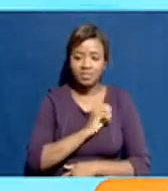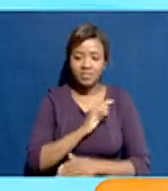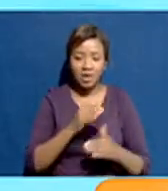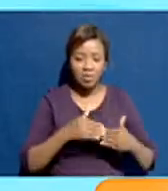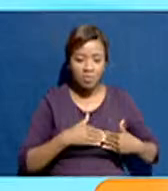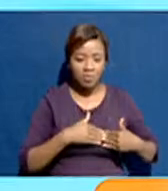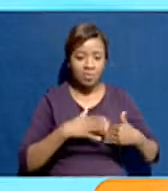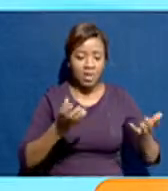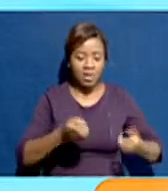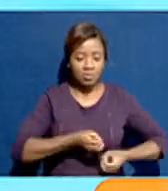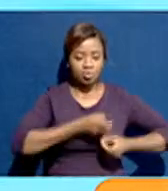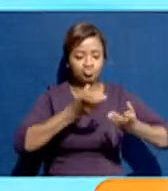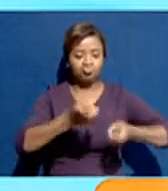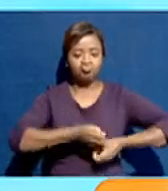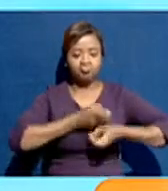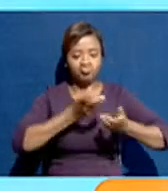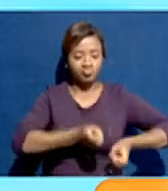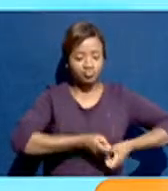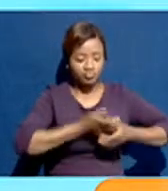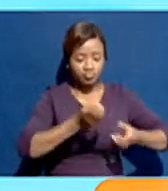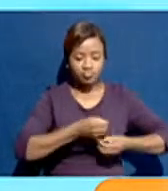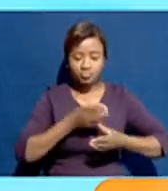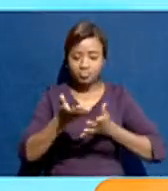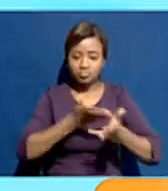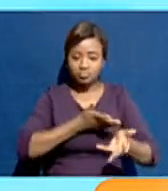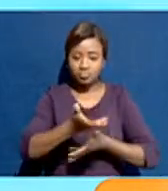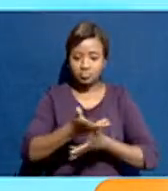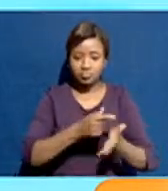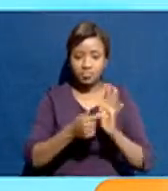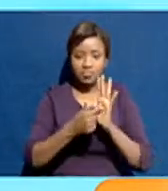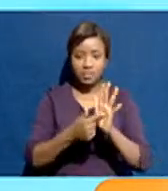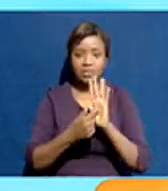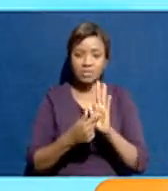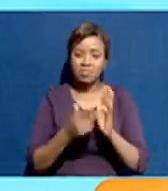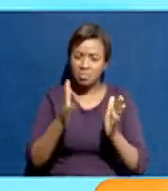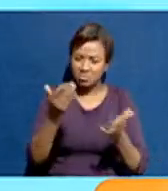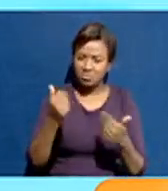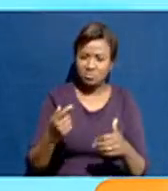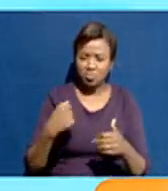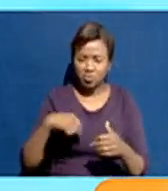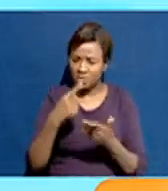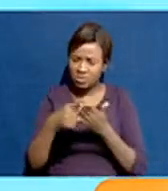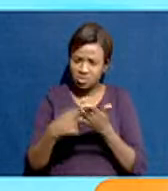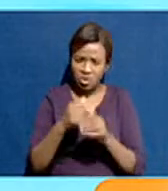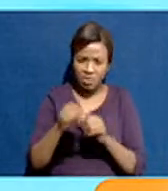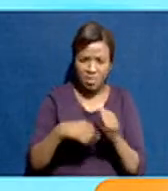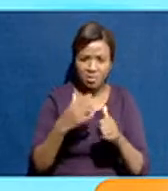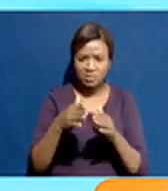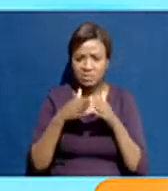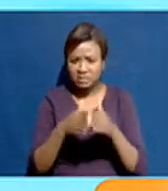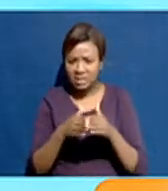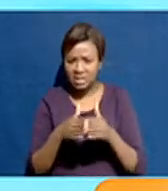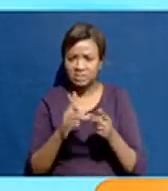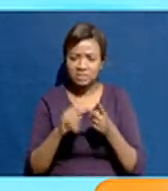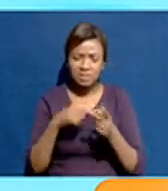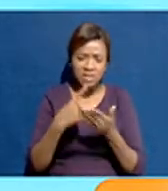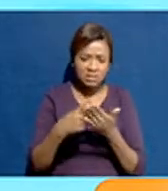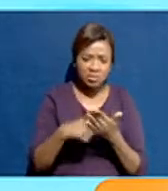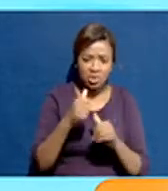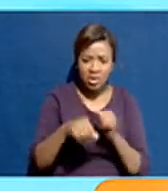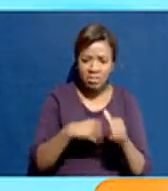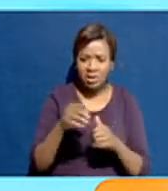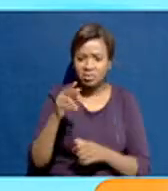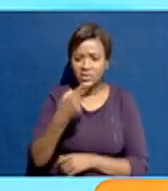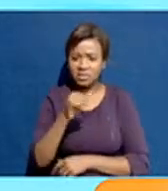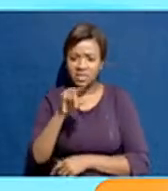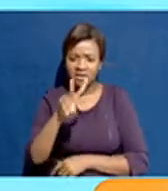opening to conversation, having an open conversation, like, let's talk about sex, let's talk about HIV, let's talk about